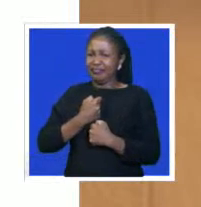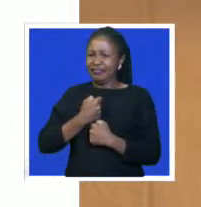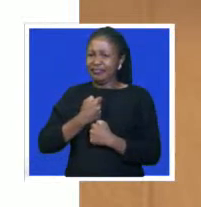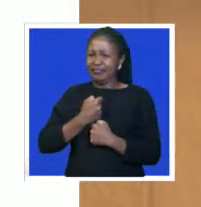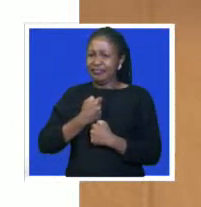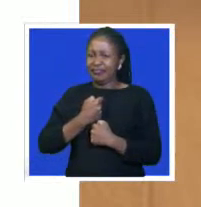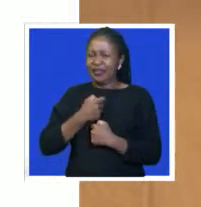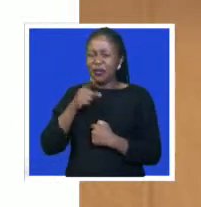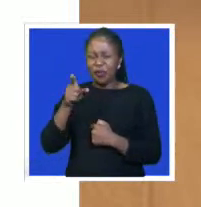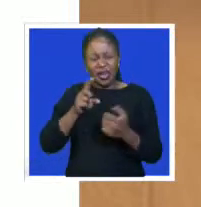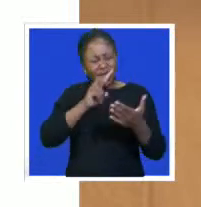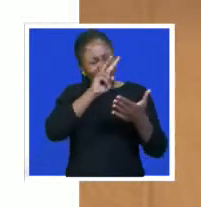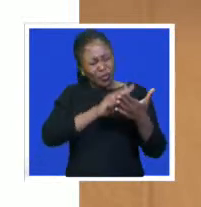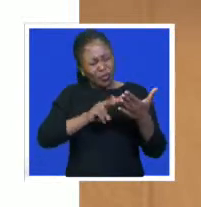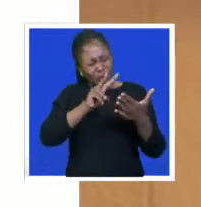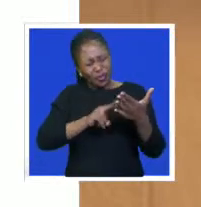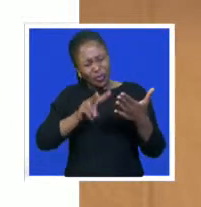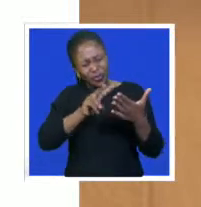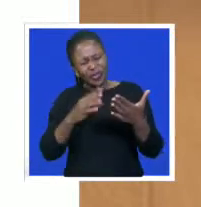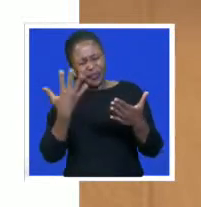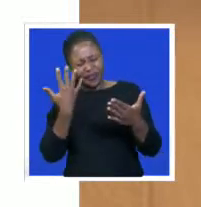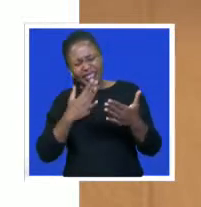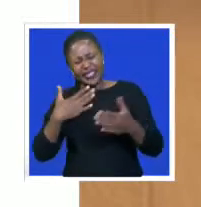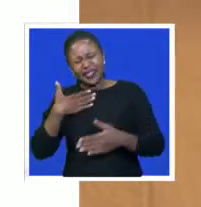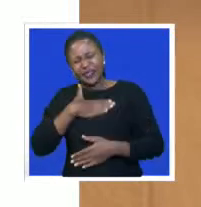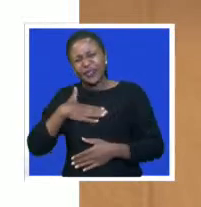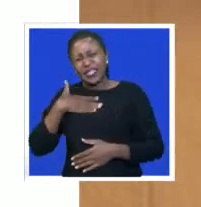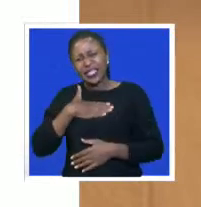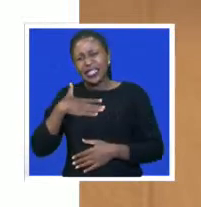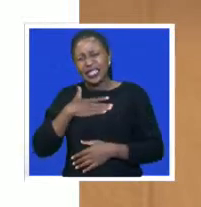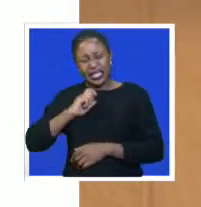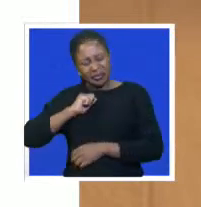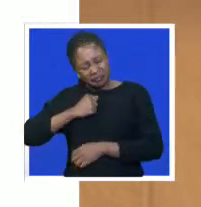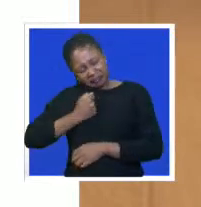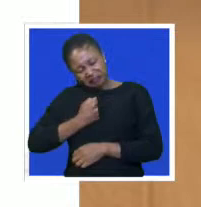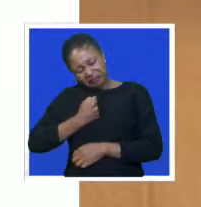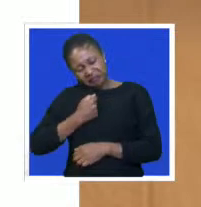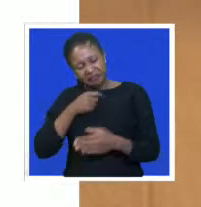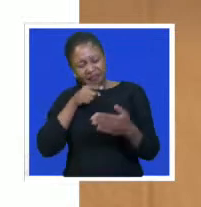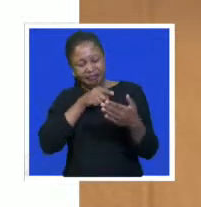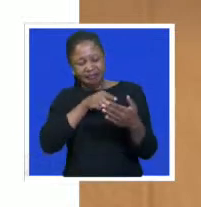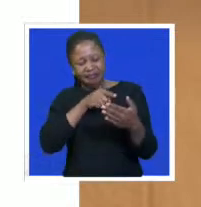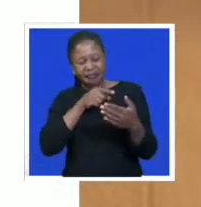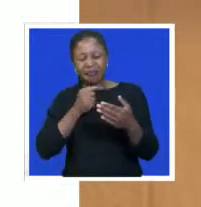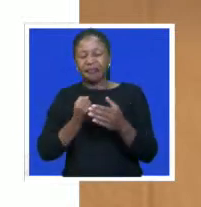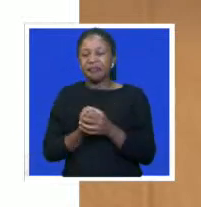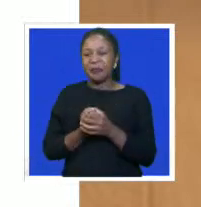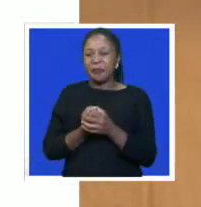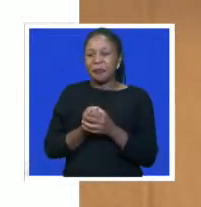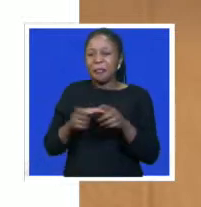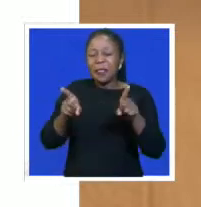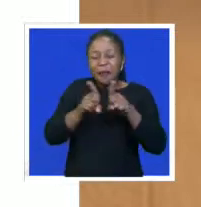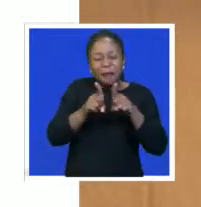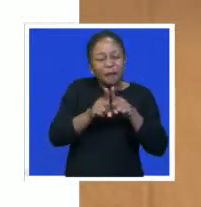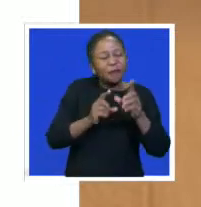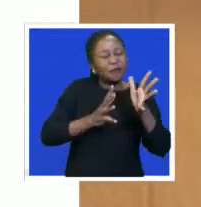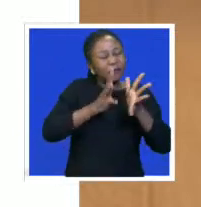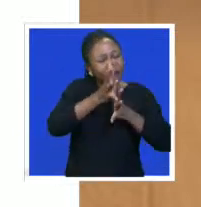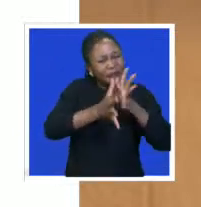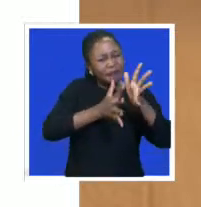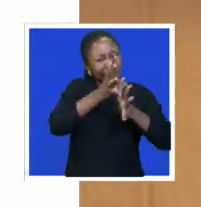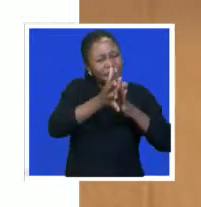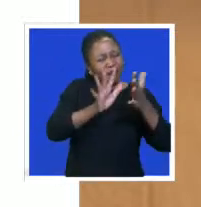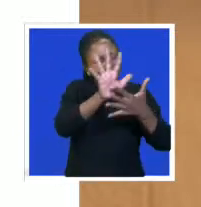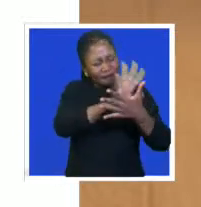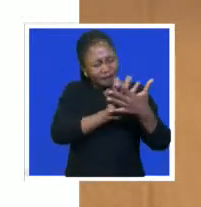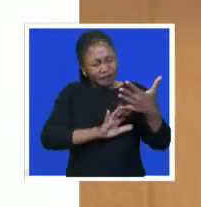at the end. You are so sad. So that experience has been highlighted by the writer. also in a narrative, it can actually be a story which